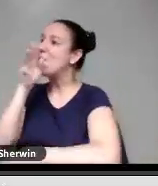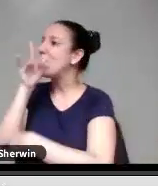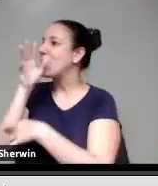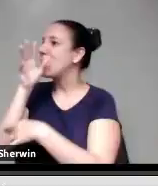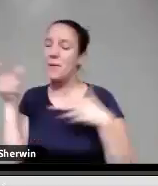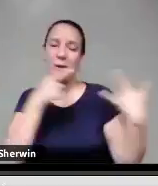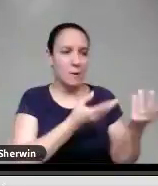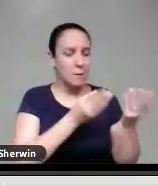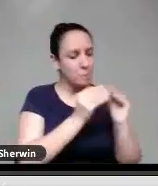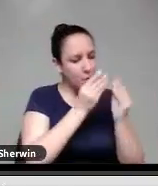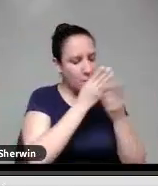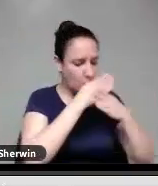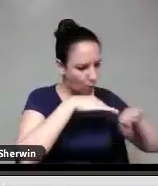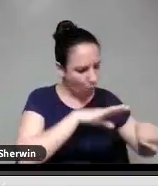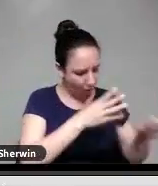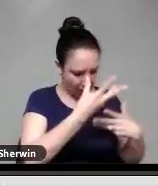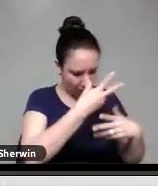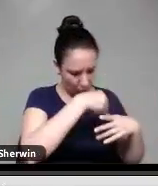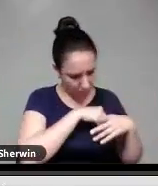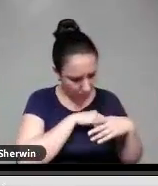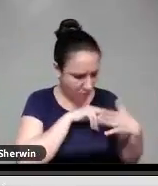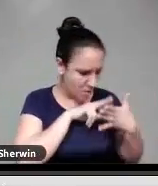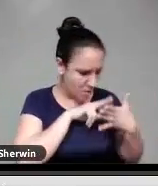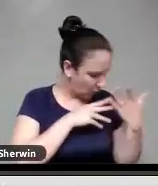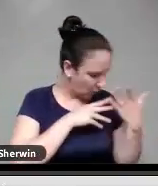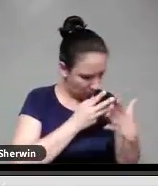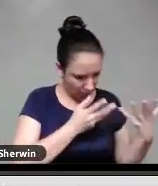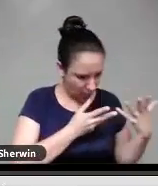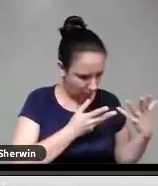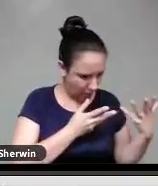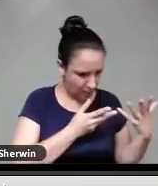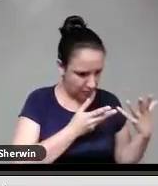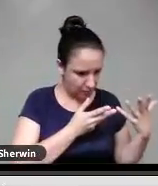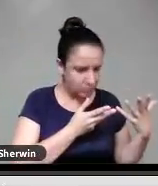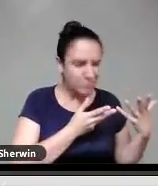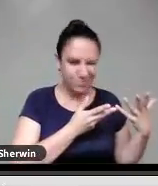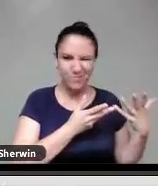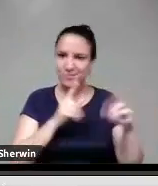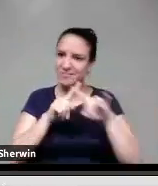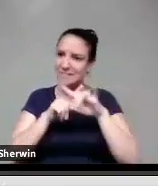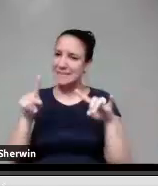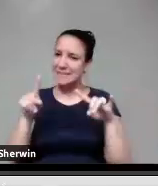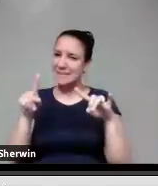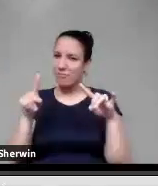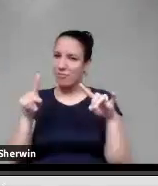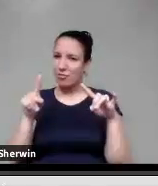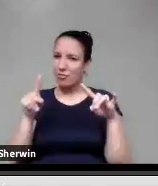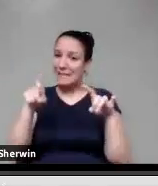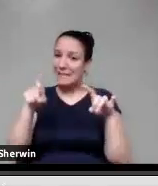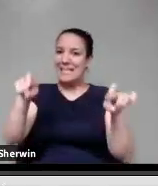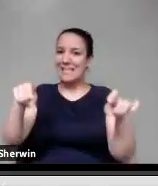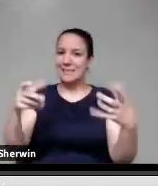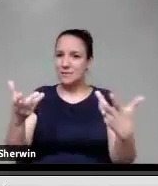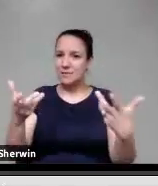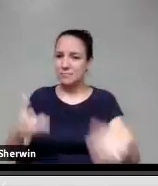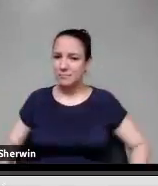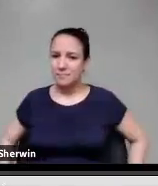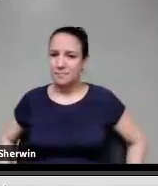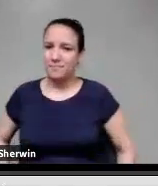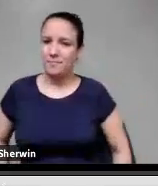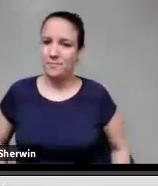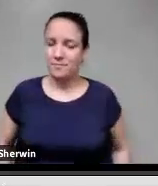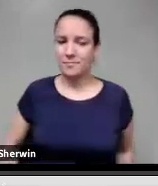let's visit, let's talk, let's catch up, and the introverts not so much. So involving those two groups in the same activity